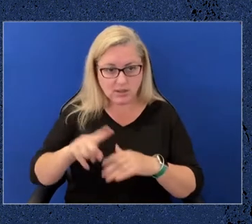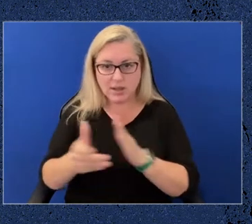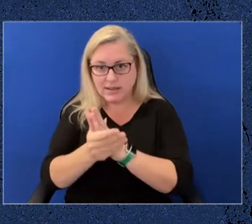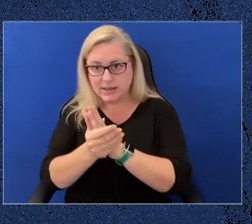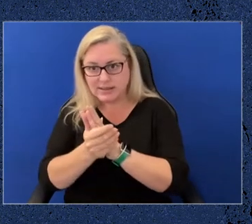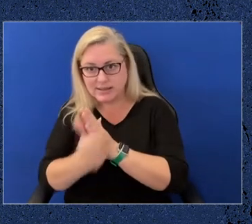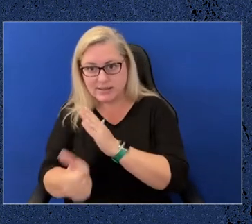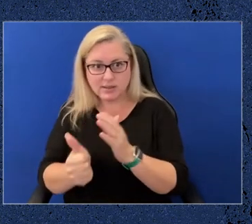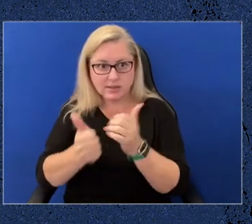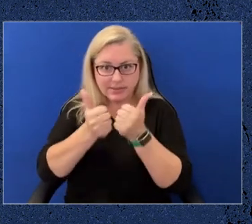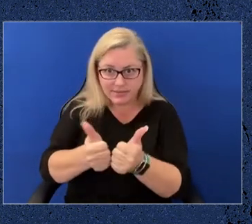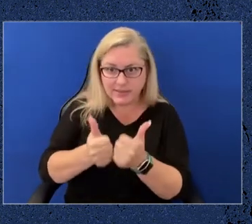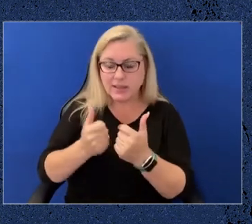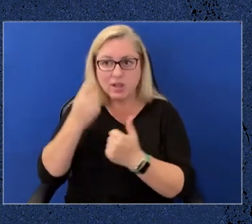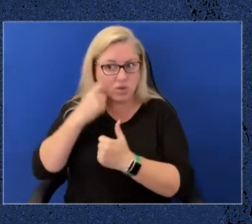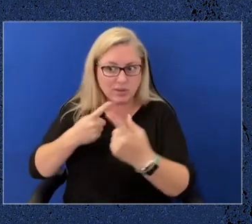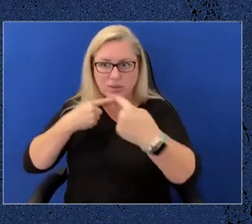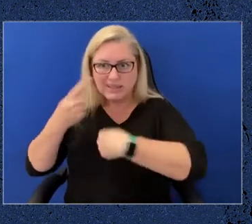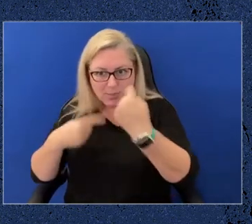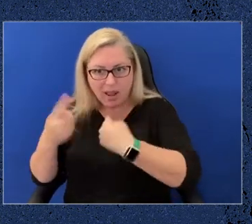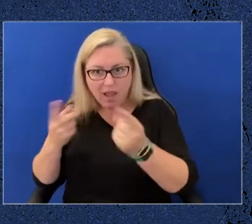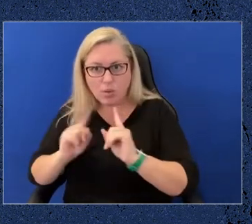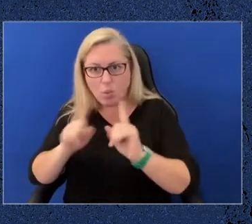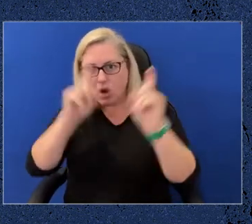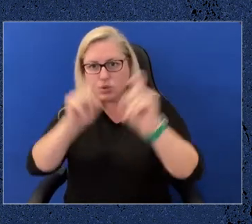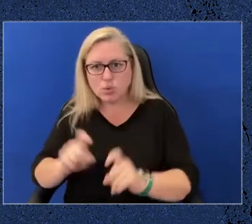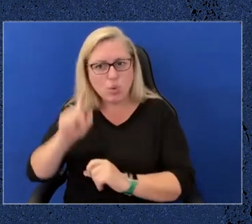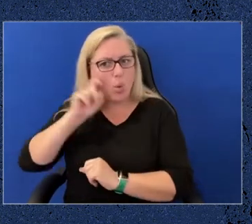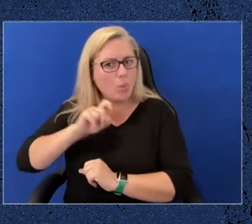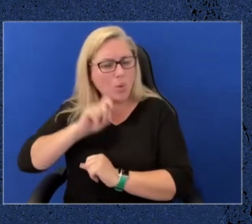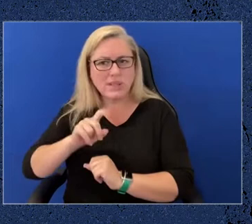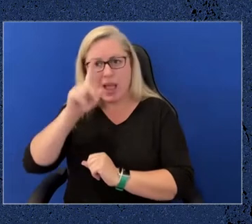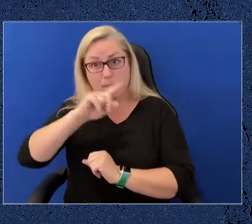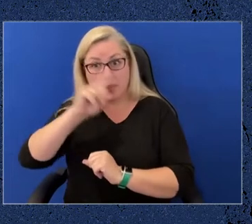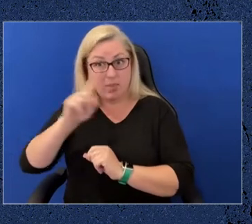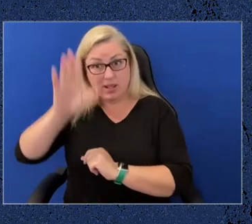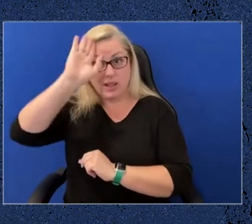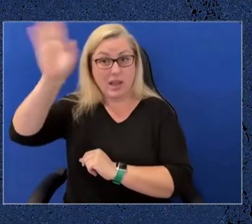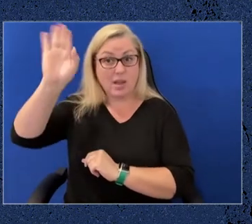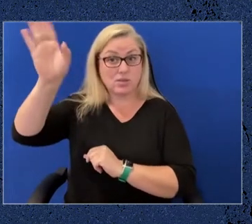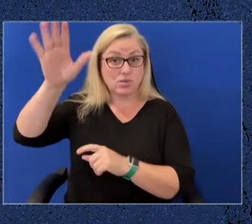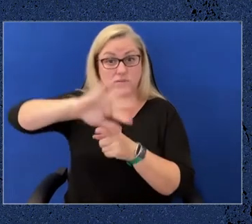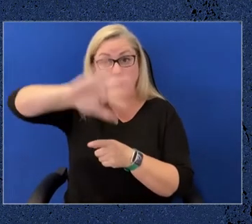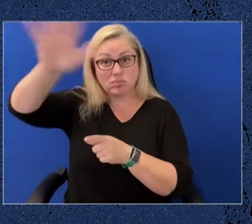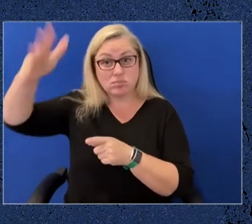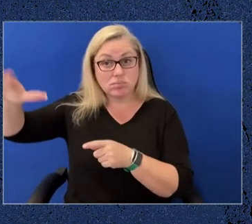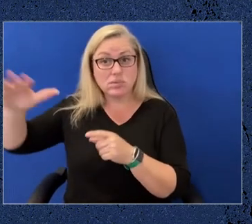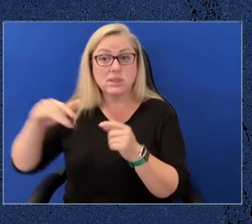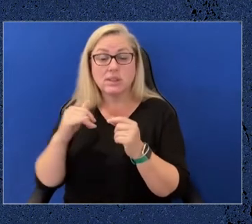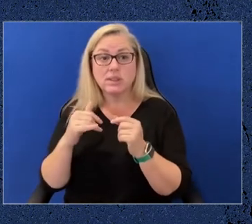was. And people in the provinces, not, you know, the Siamese in Bangkok,